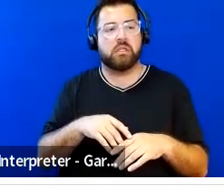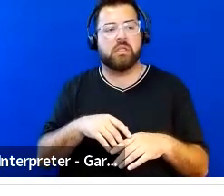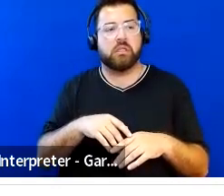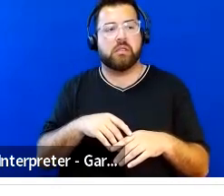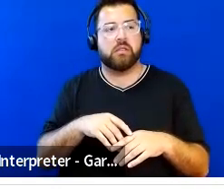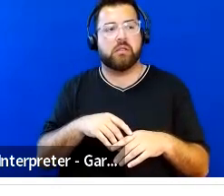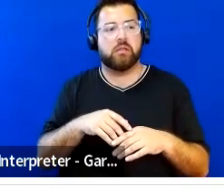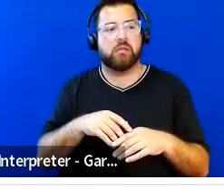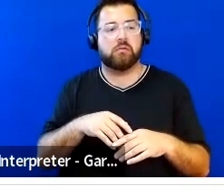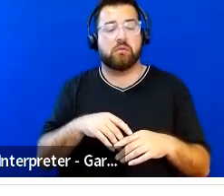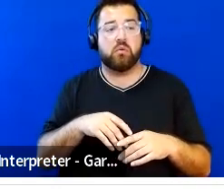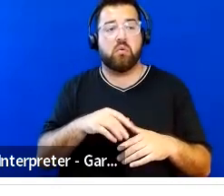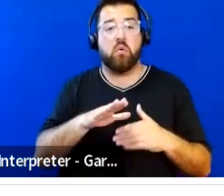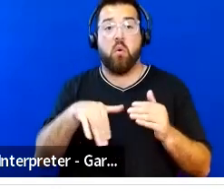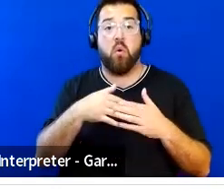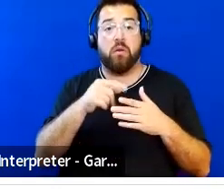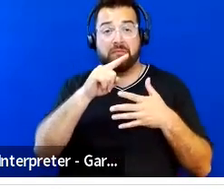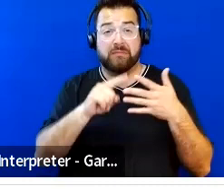paid position.